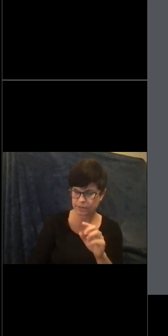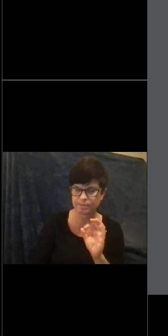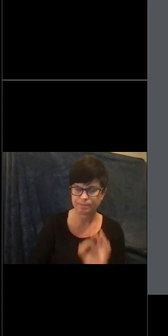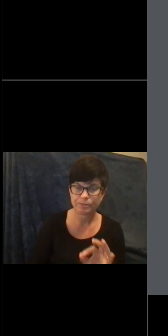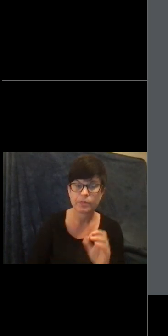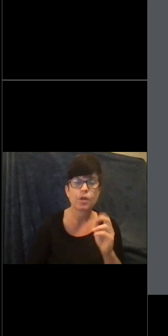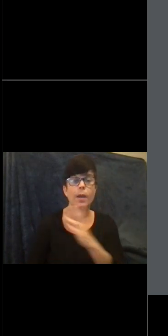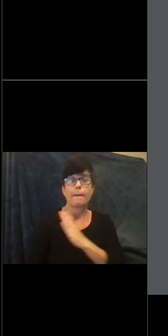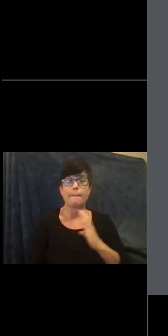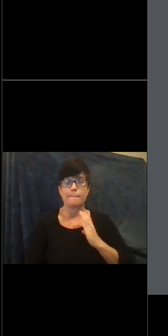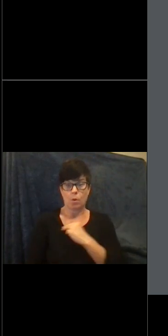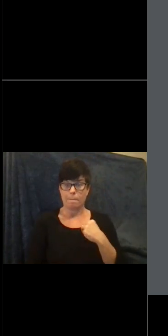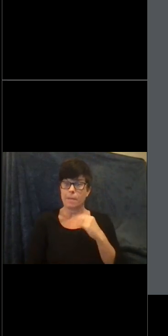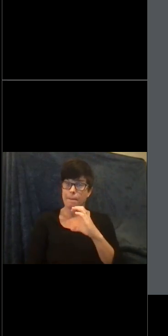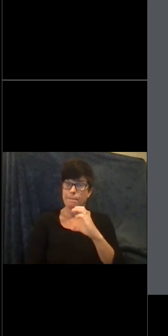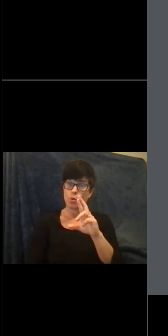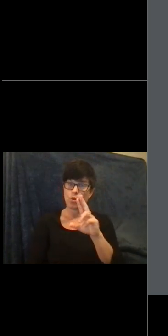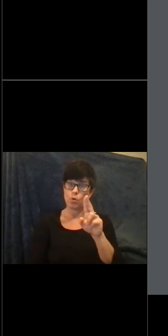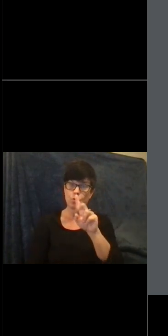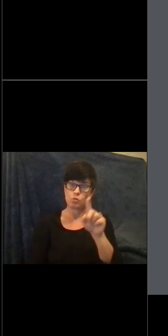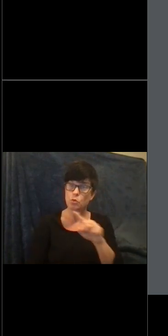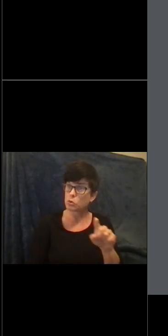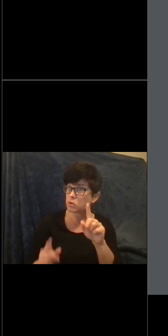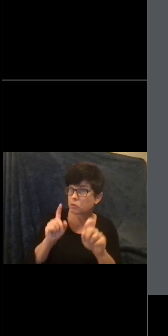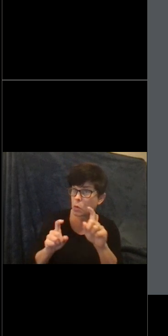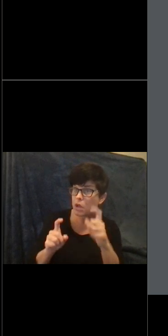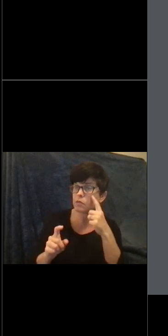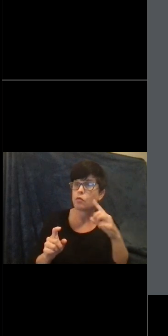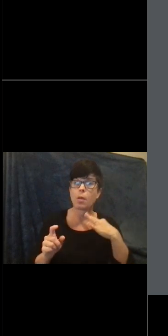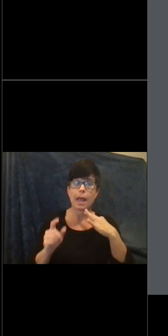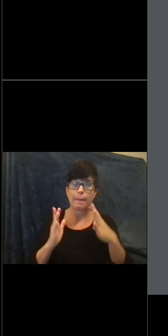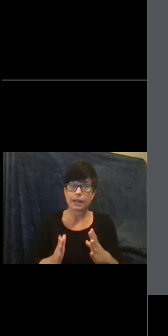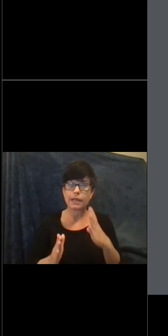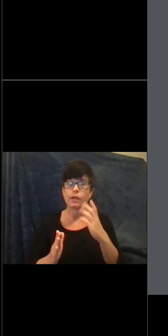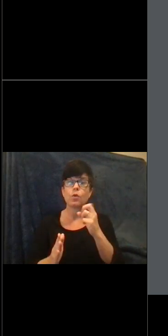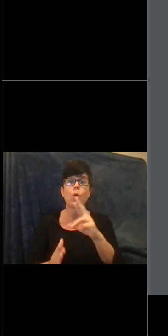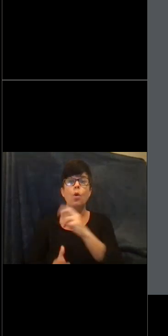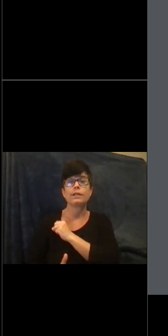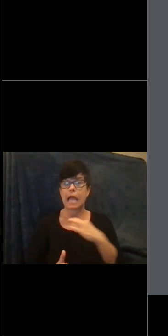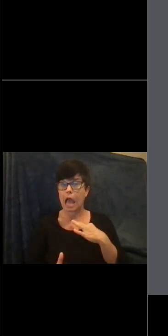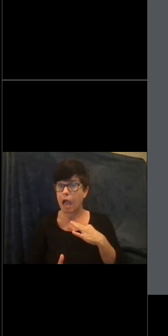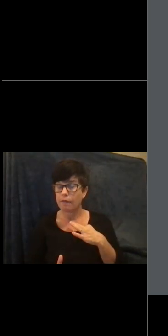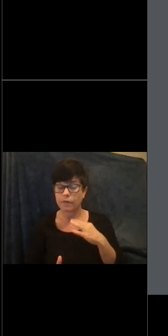Board Member Cruz, if you'd like to begin, if you have any questions for the applicant or staff.